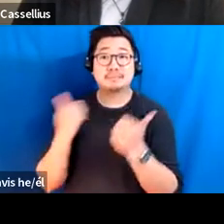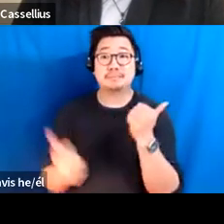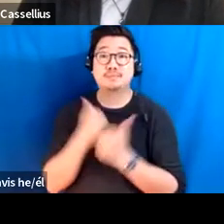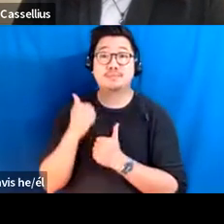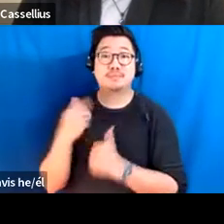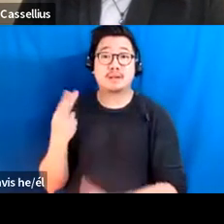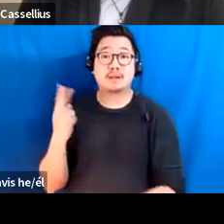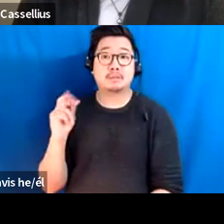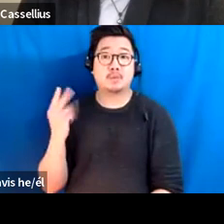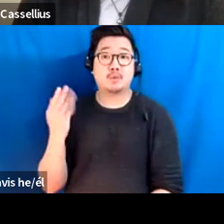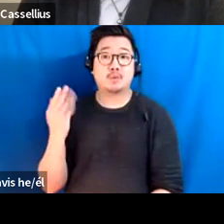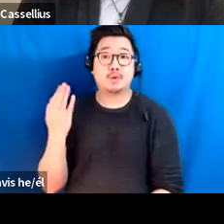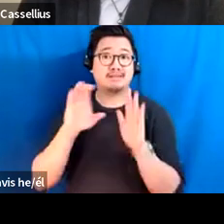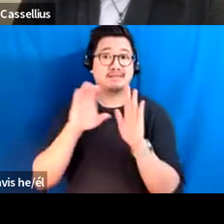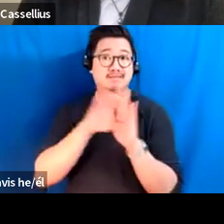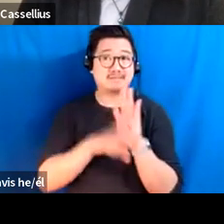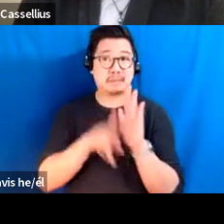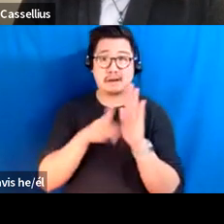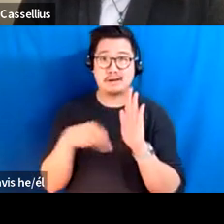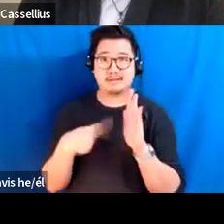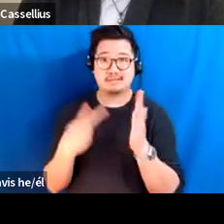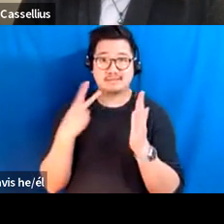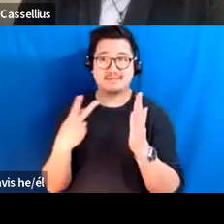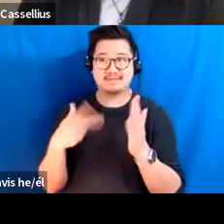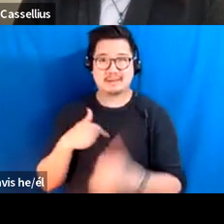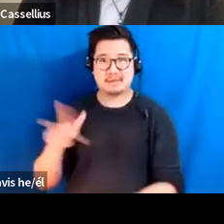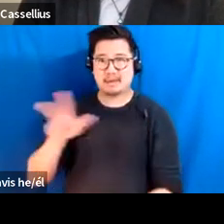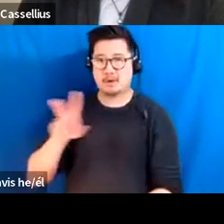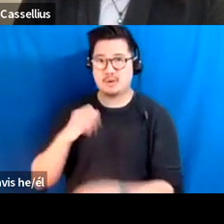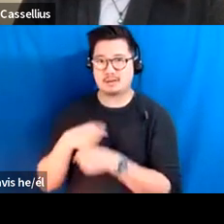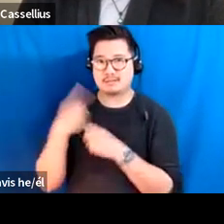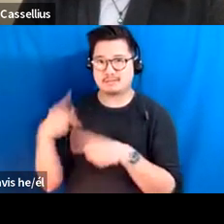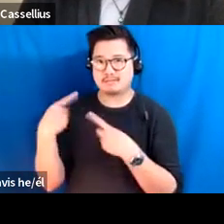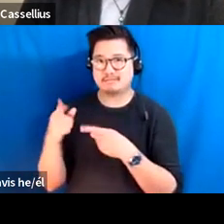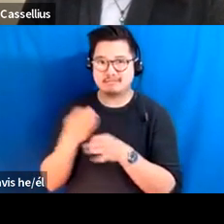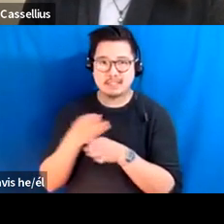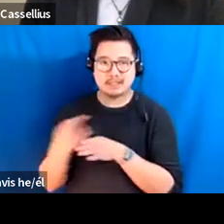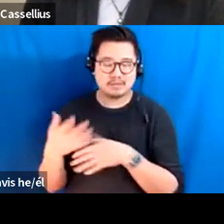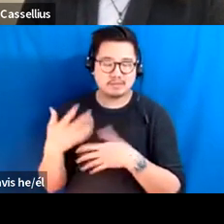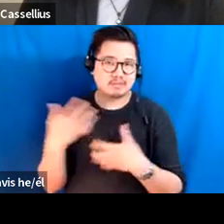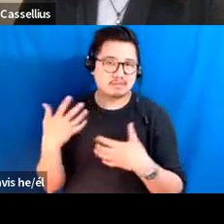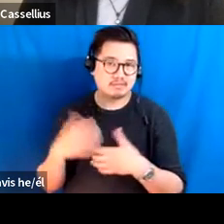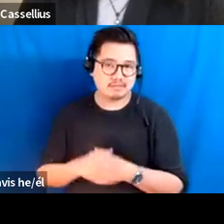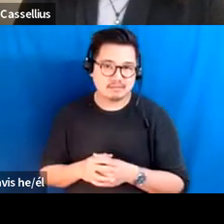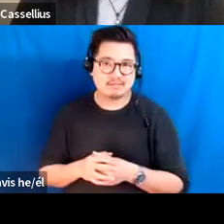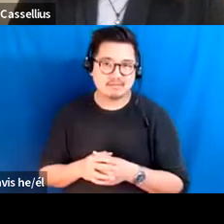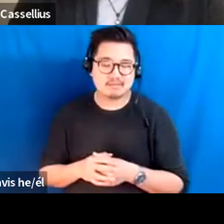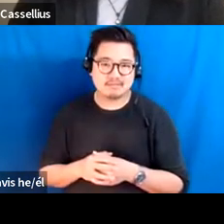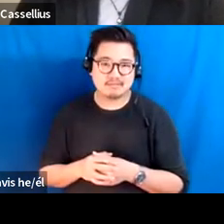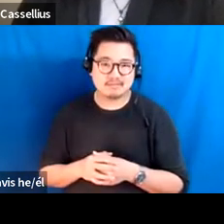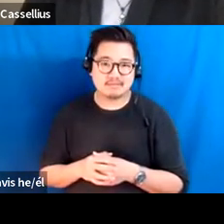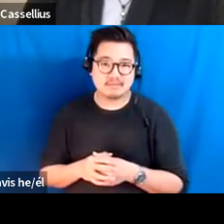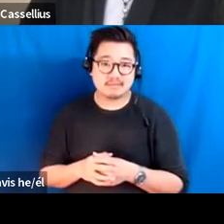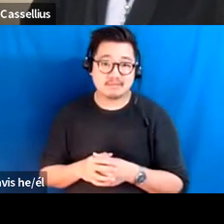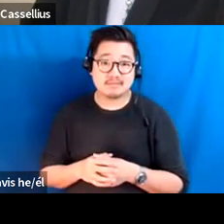code of conduct policy that i've ever worked in within 32 years of my career um you know you think back in the